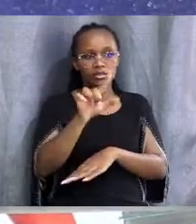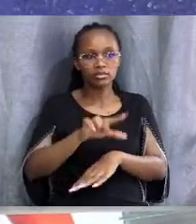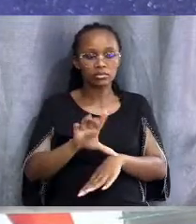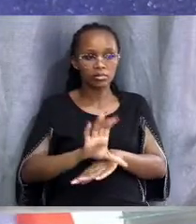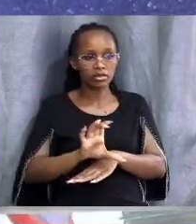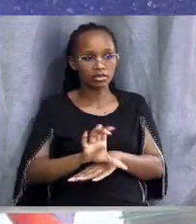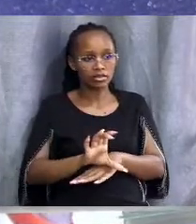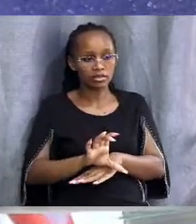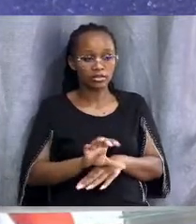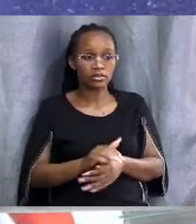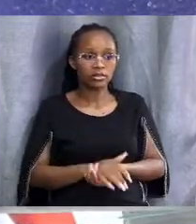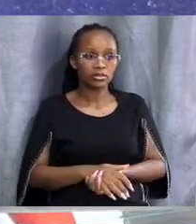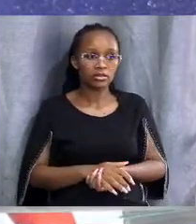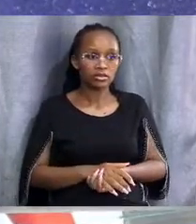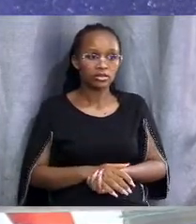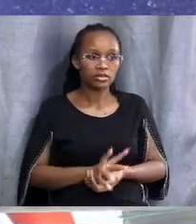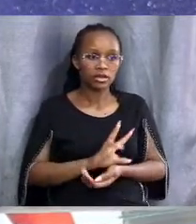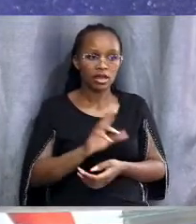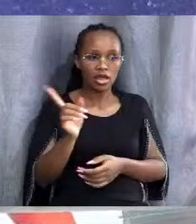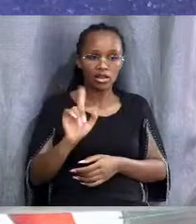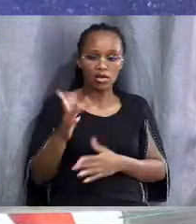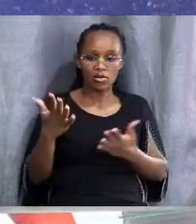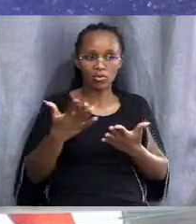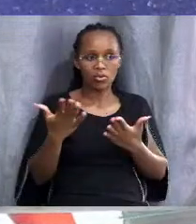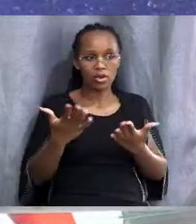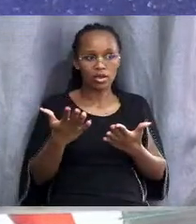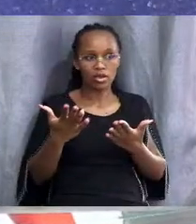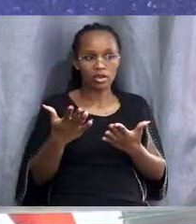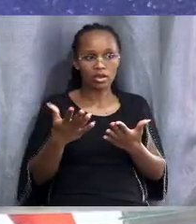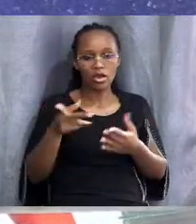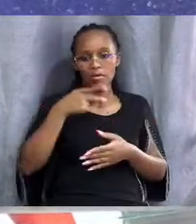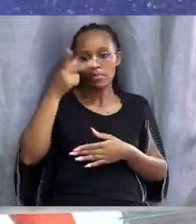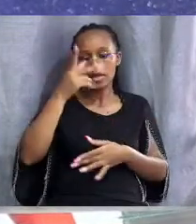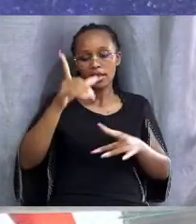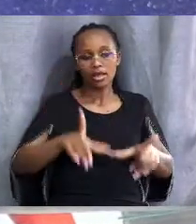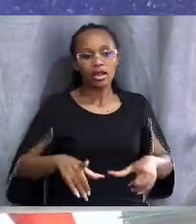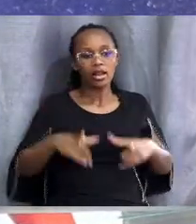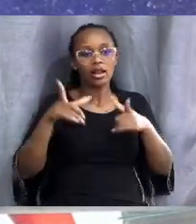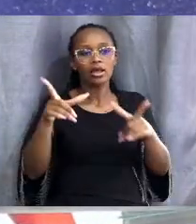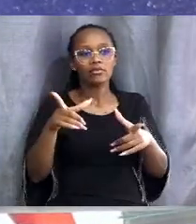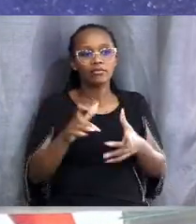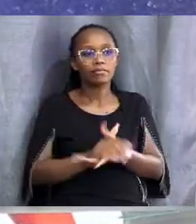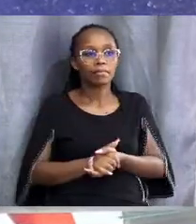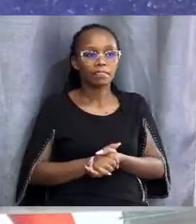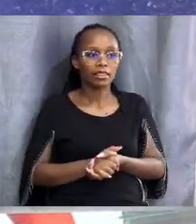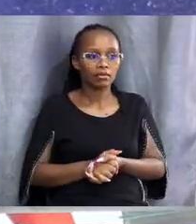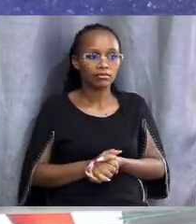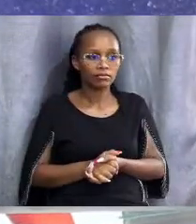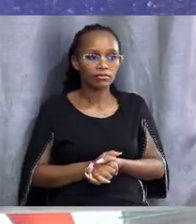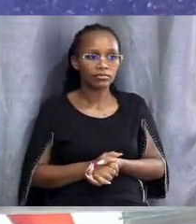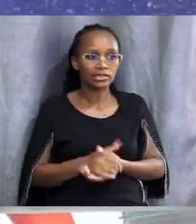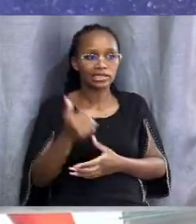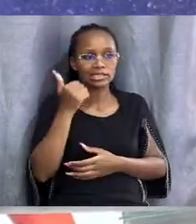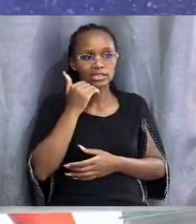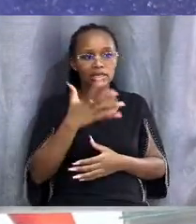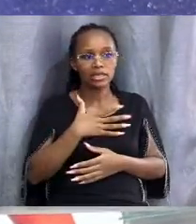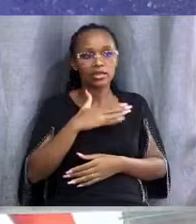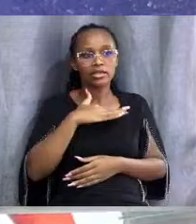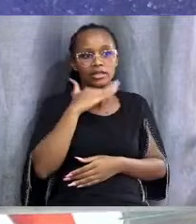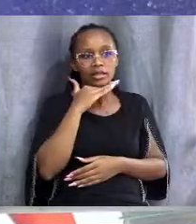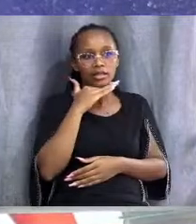PCEA, Zimmerman Nairobi kuria ashiari ake madhiaga. Doari nage kuge